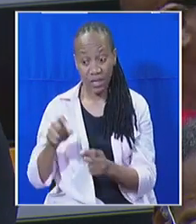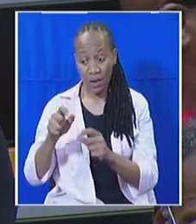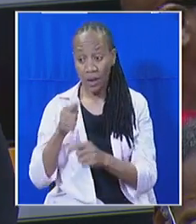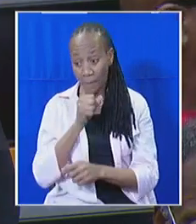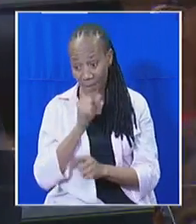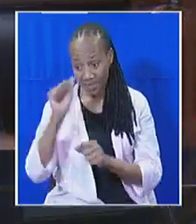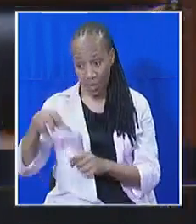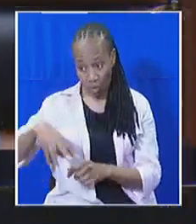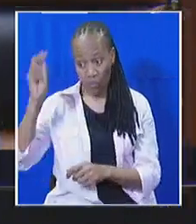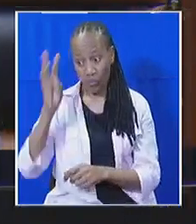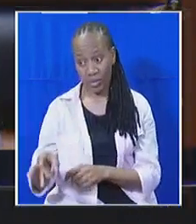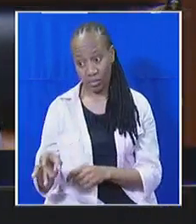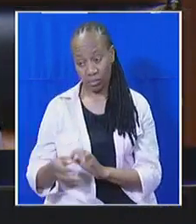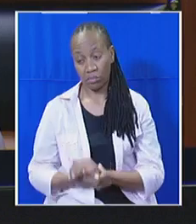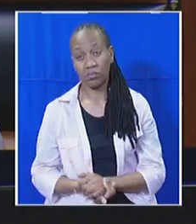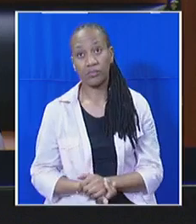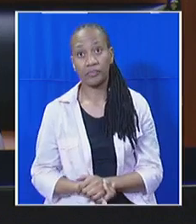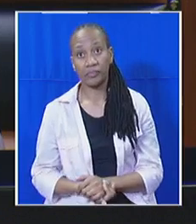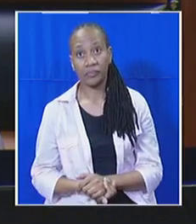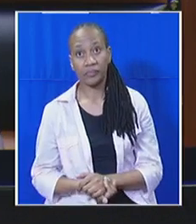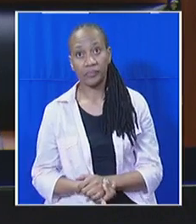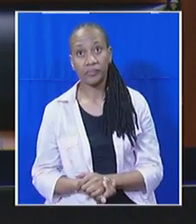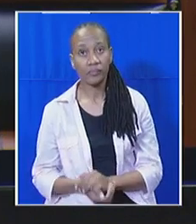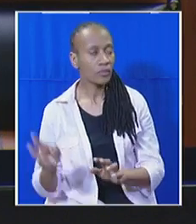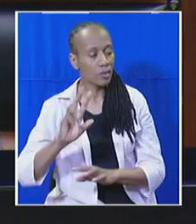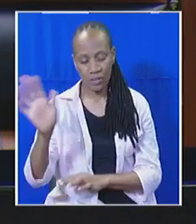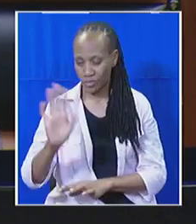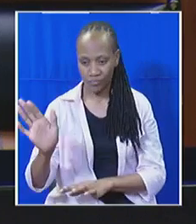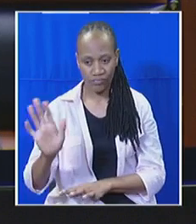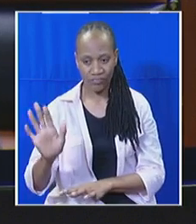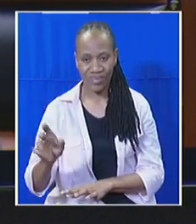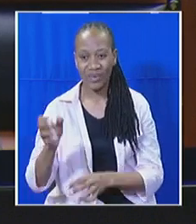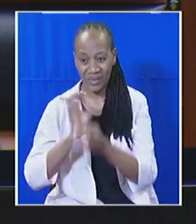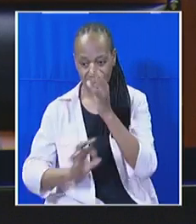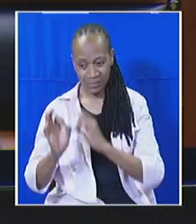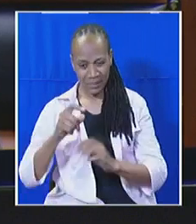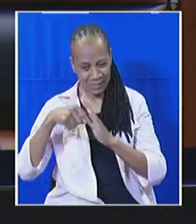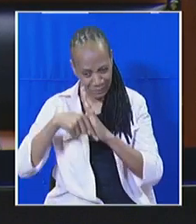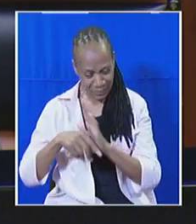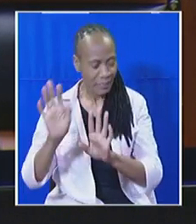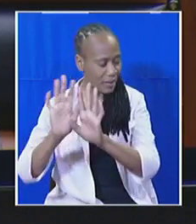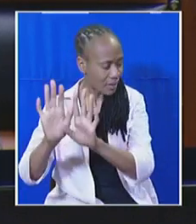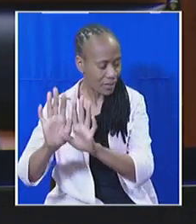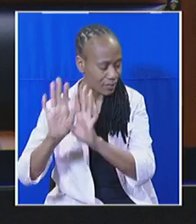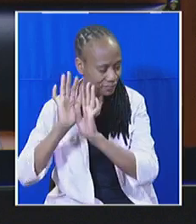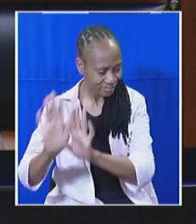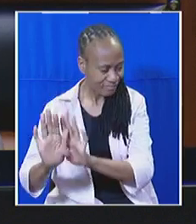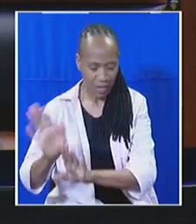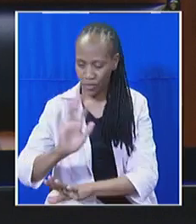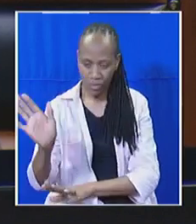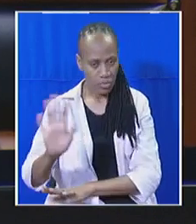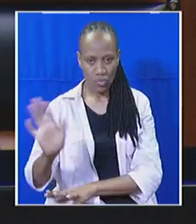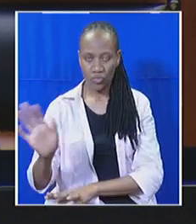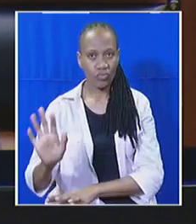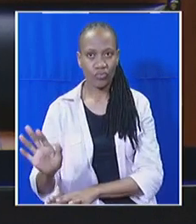switch off the mic. Can I raise the point of order? I'm giving context first. No, I don't want the context or any preambles.